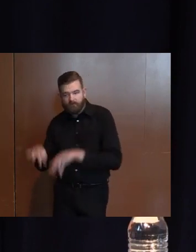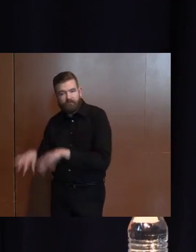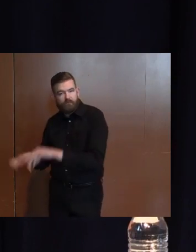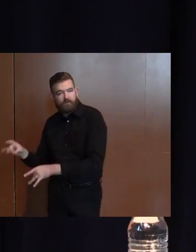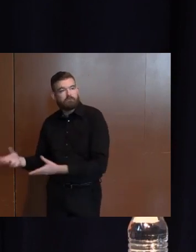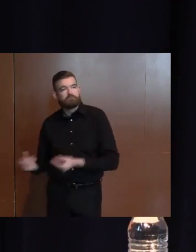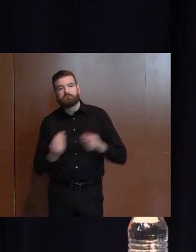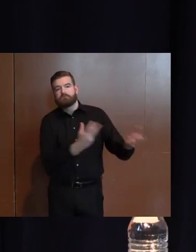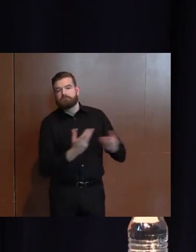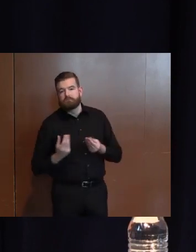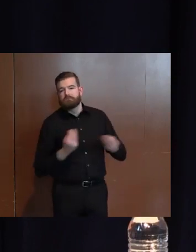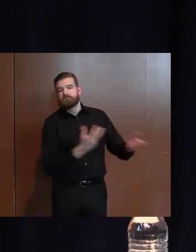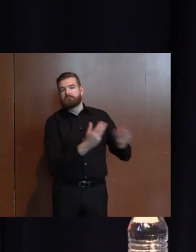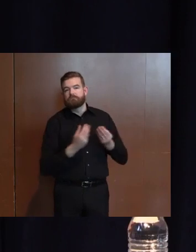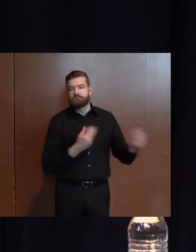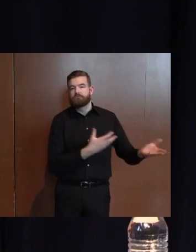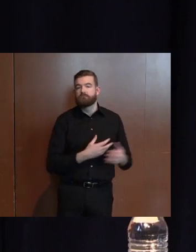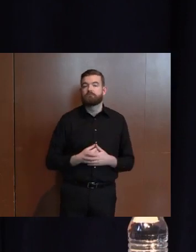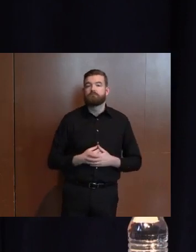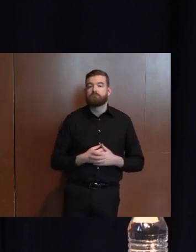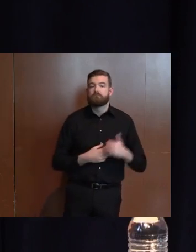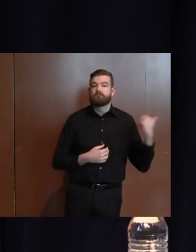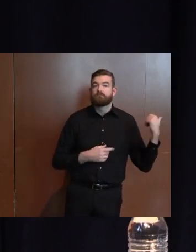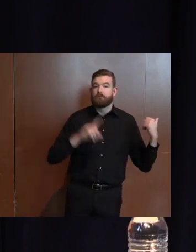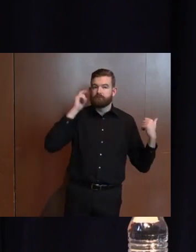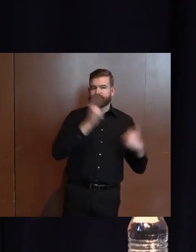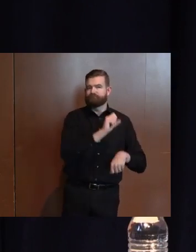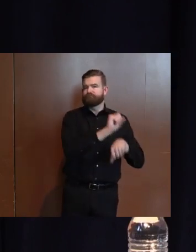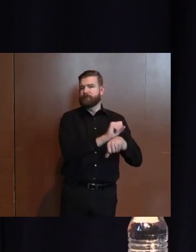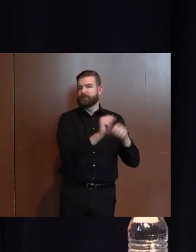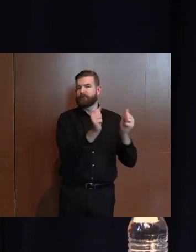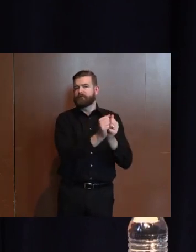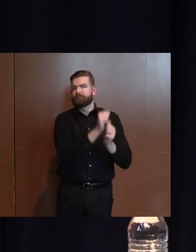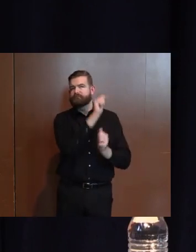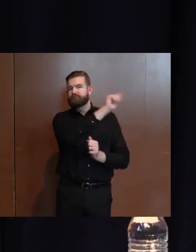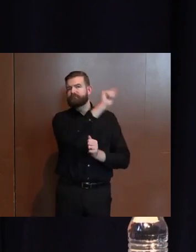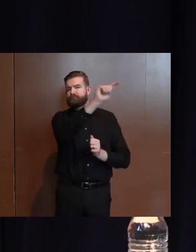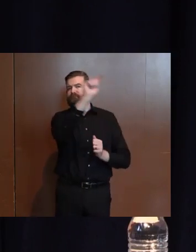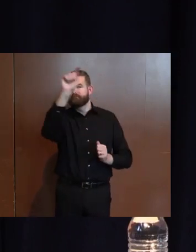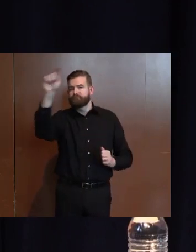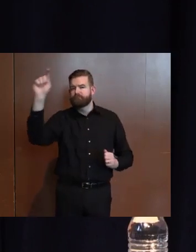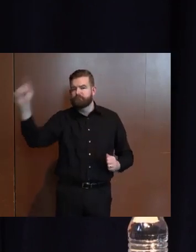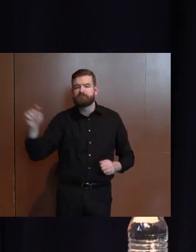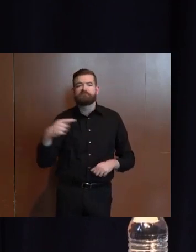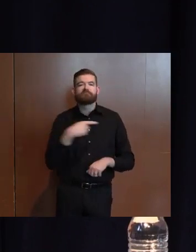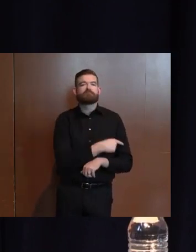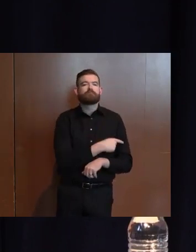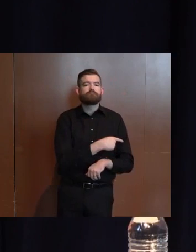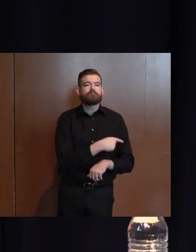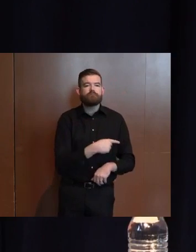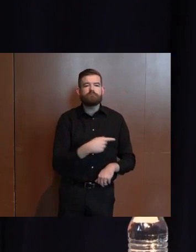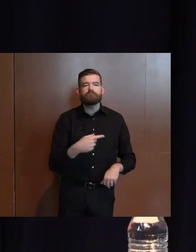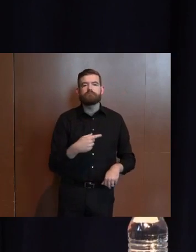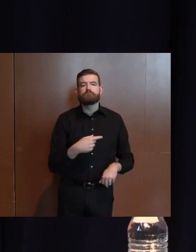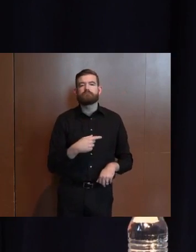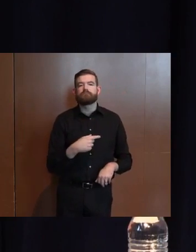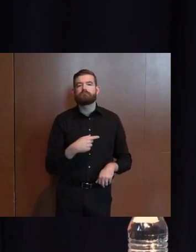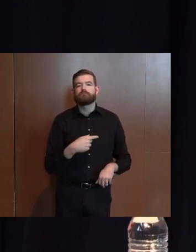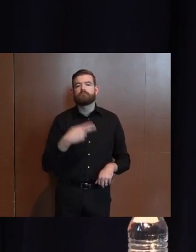governor's relationships that he's formed during this crisis, and Chief of Staff Helmy, we are able to